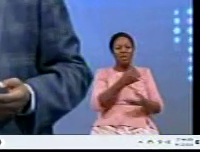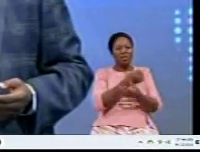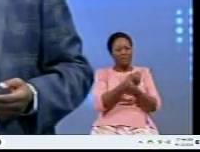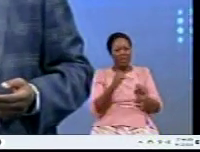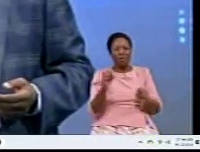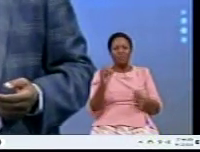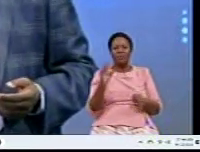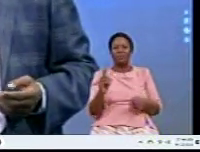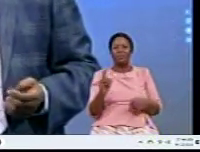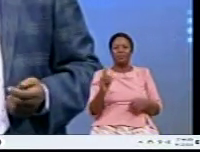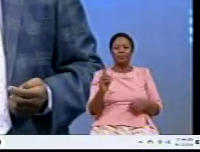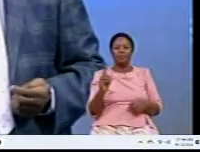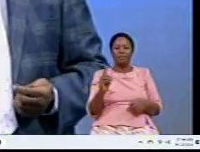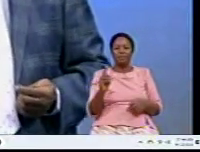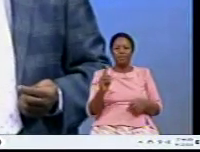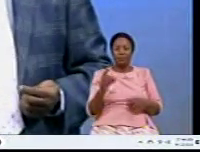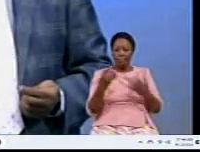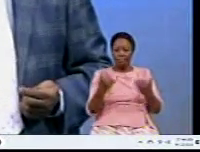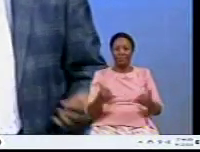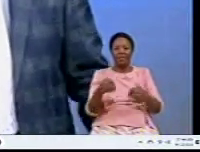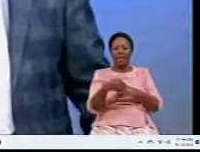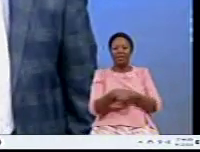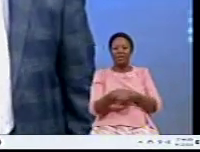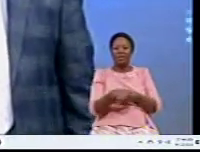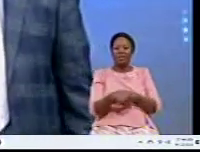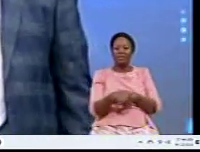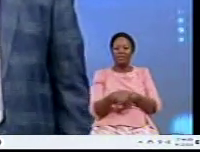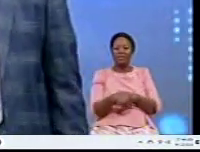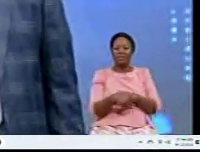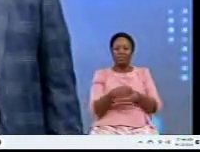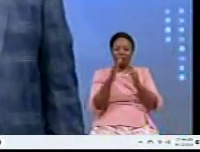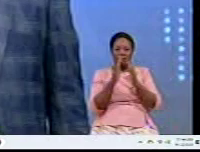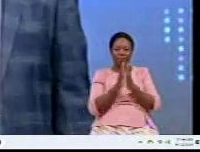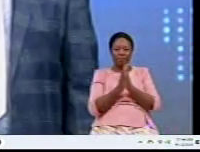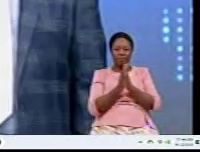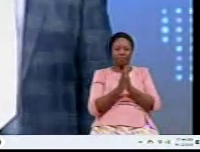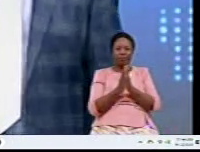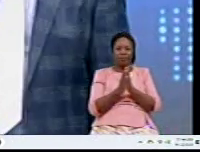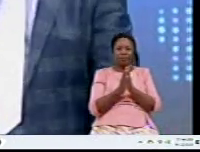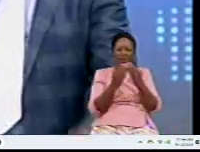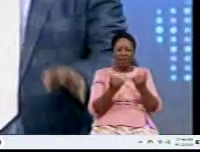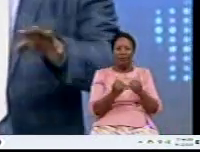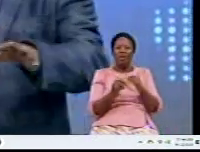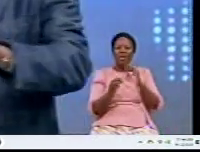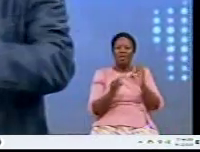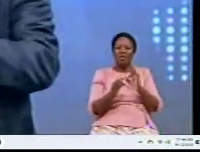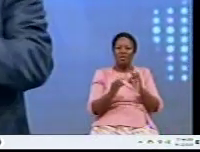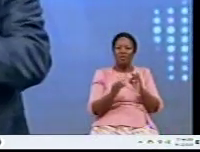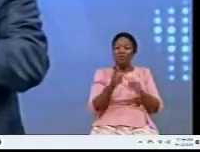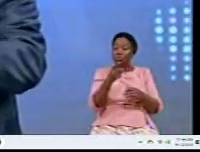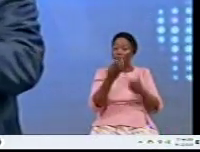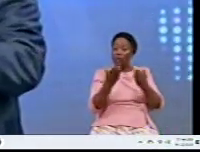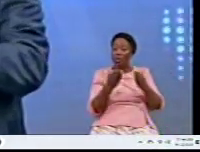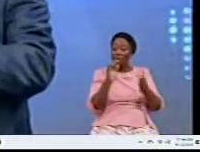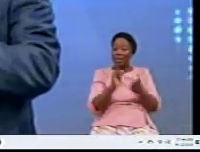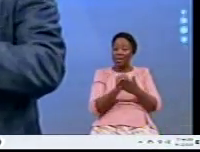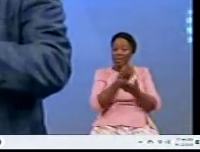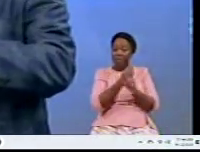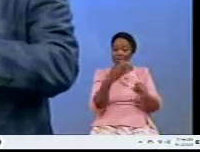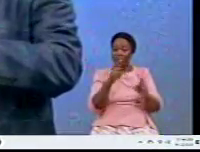saved tonight. Heads bowed and eyes closed, you want that salvation of the